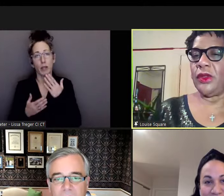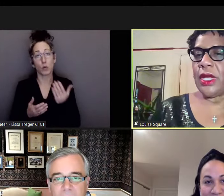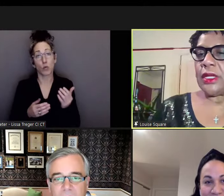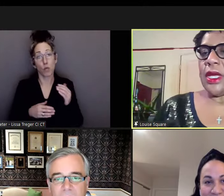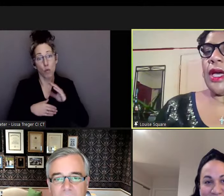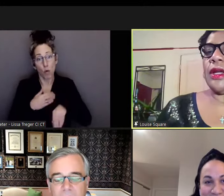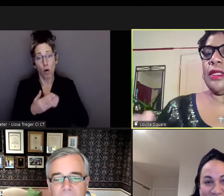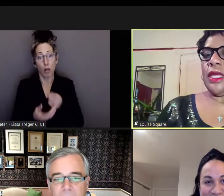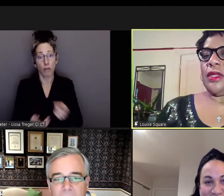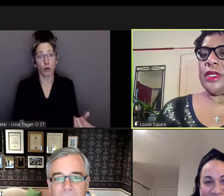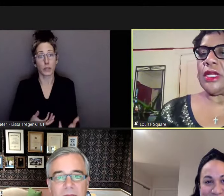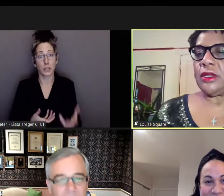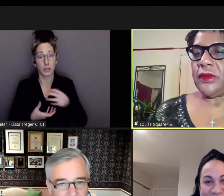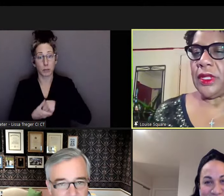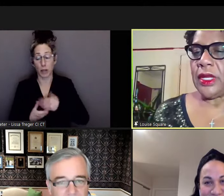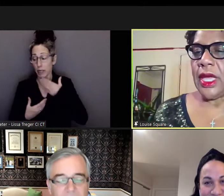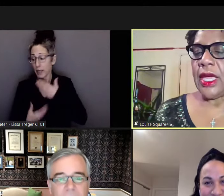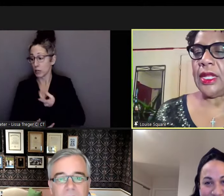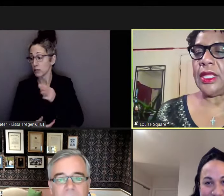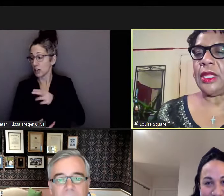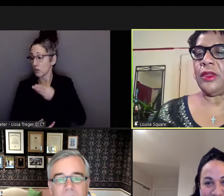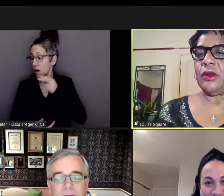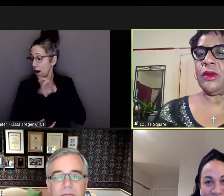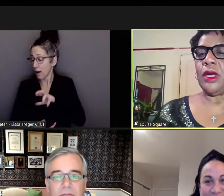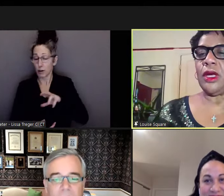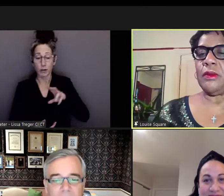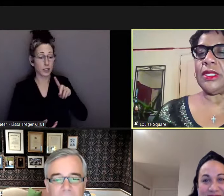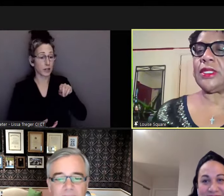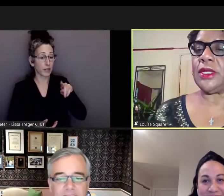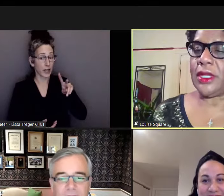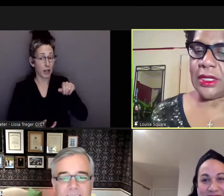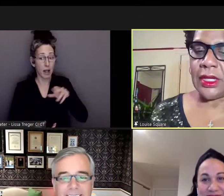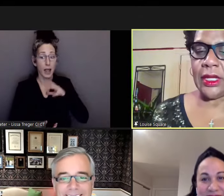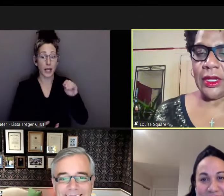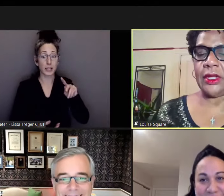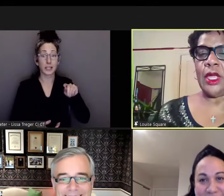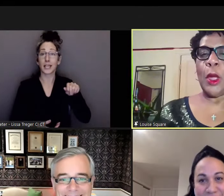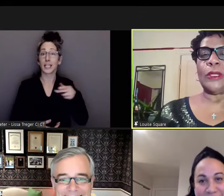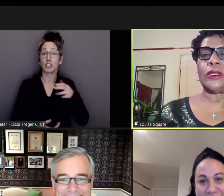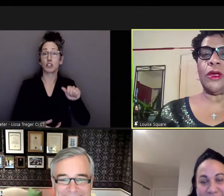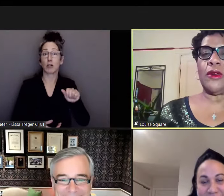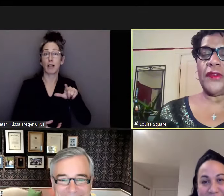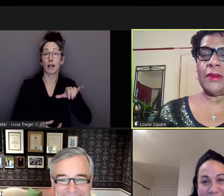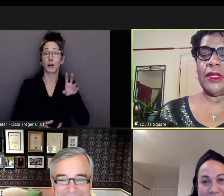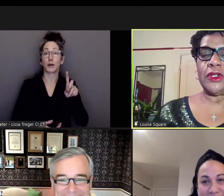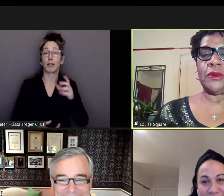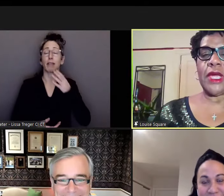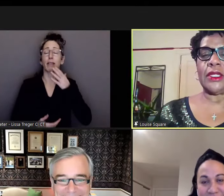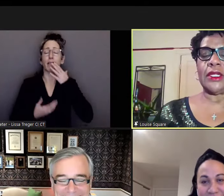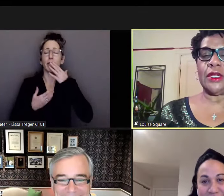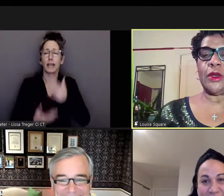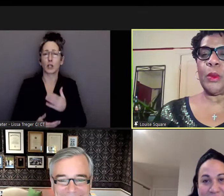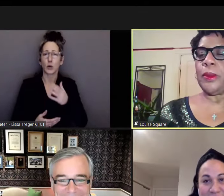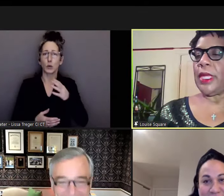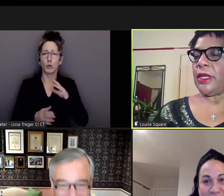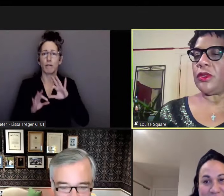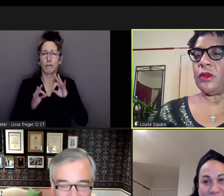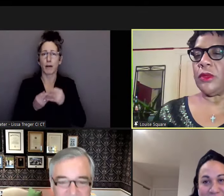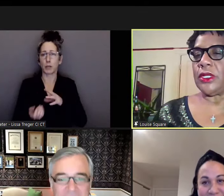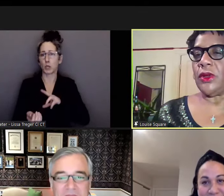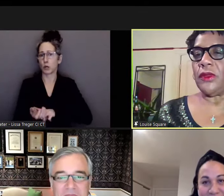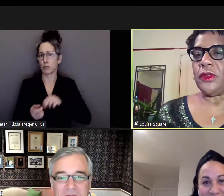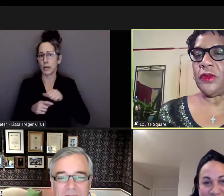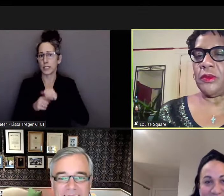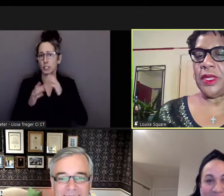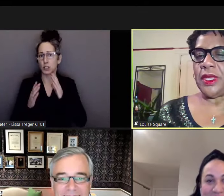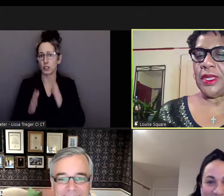participating. Thank you, Dr. Heyer. Thank you, Dr. Davila. And thank you, Ms. Takesha Leonard, family nurse practitioner. Thank